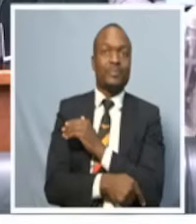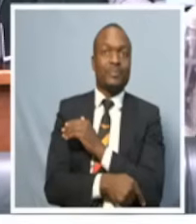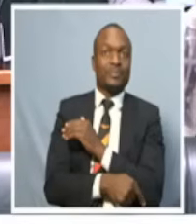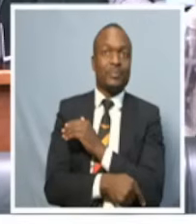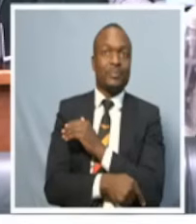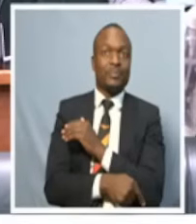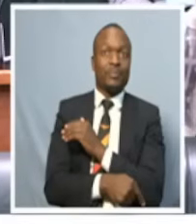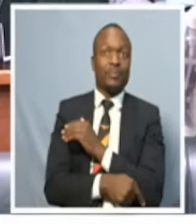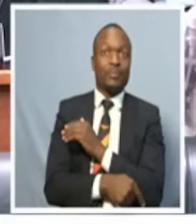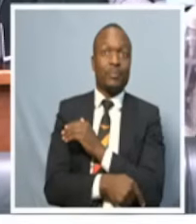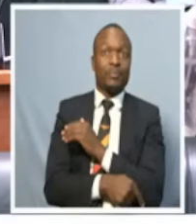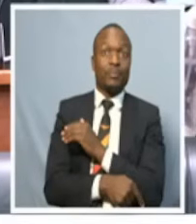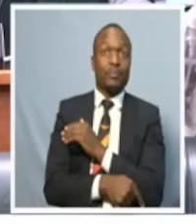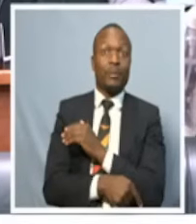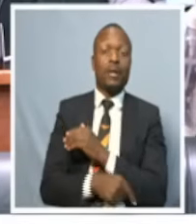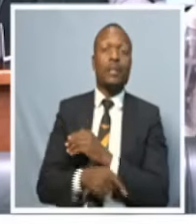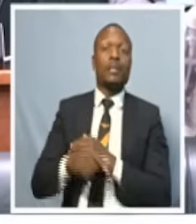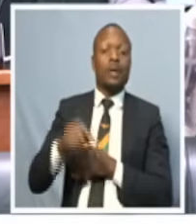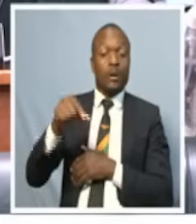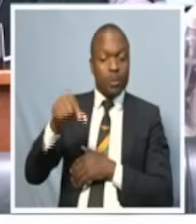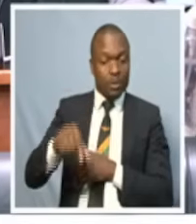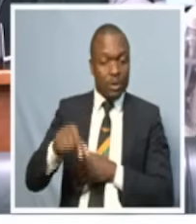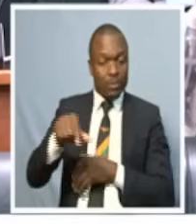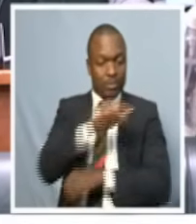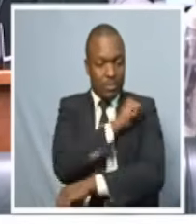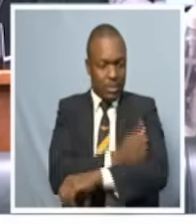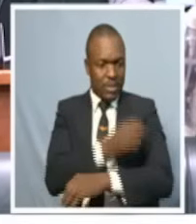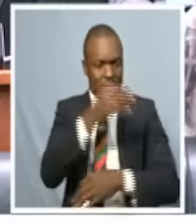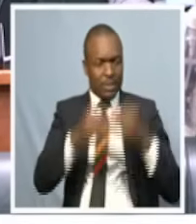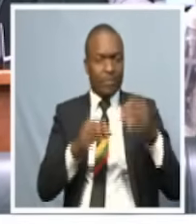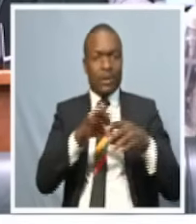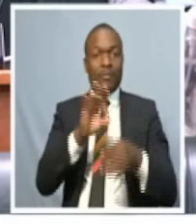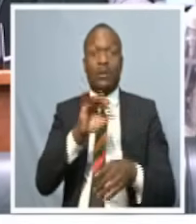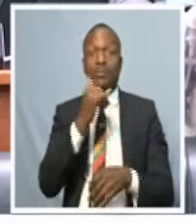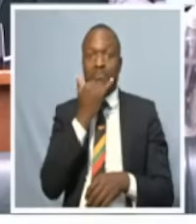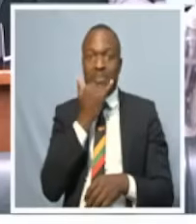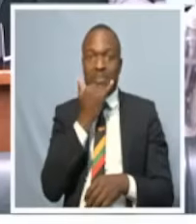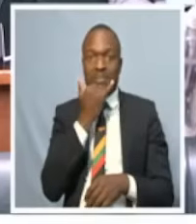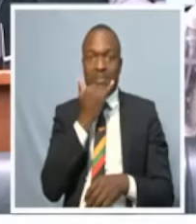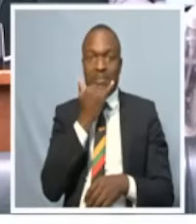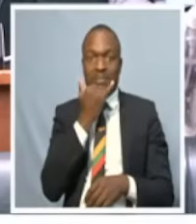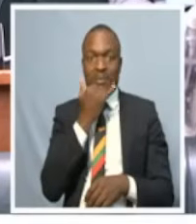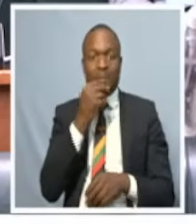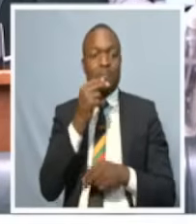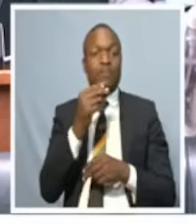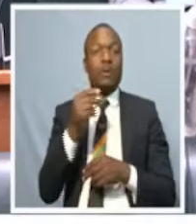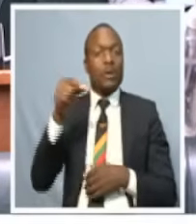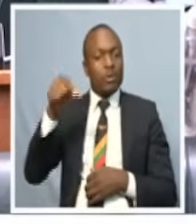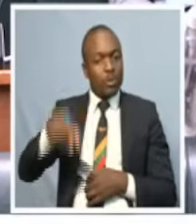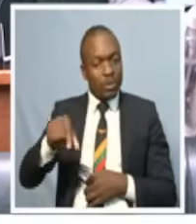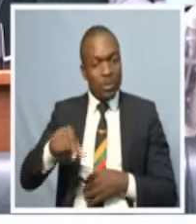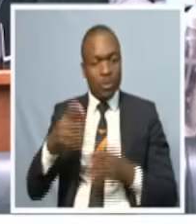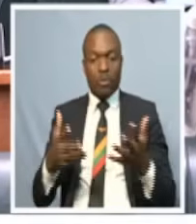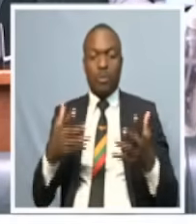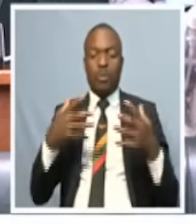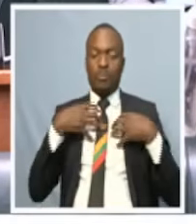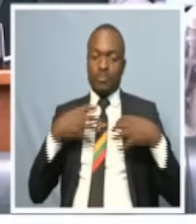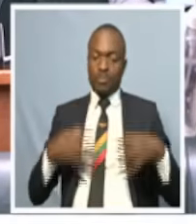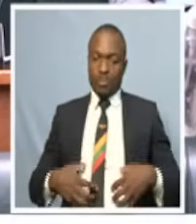the qualifications authority. If they are found wanting medically qualifications or they